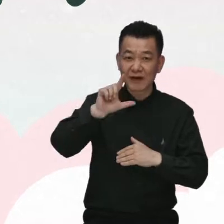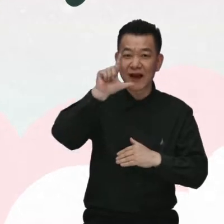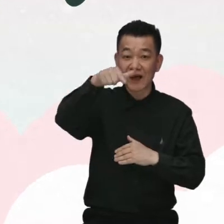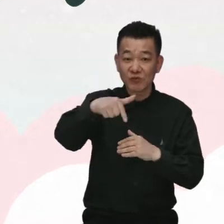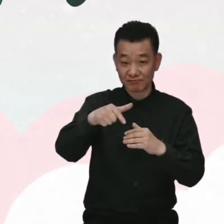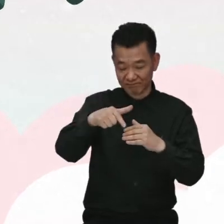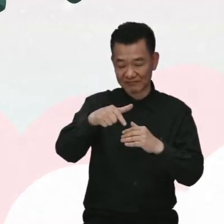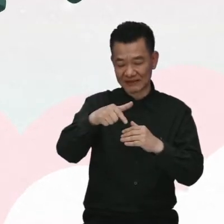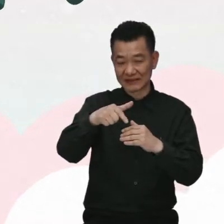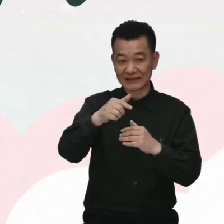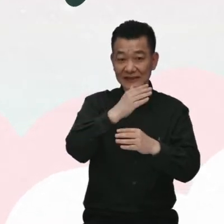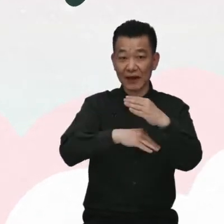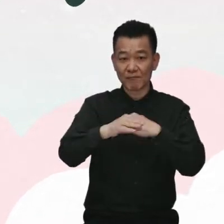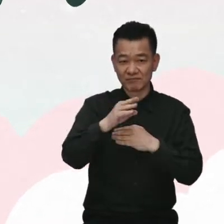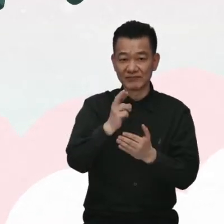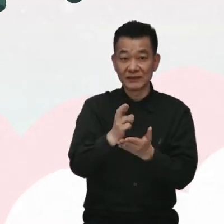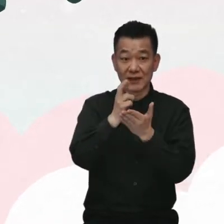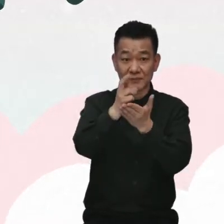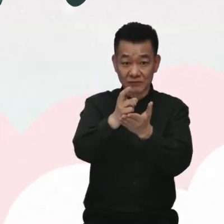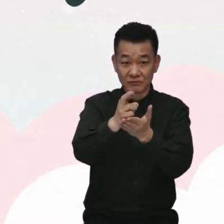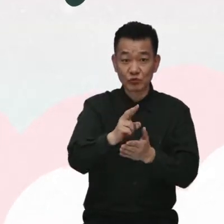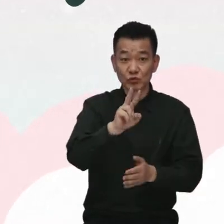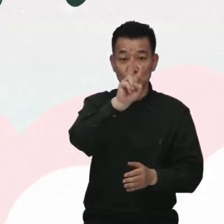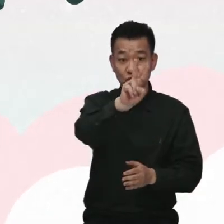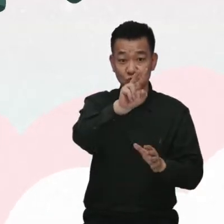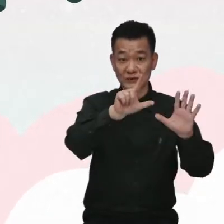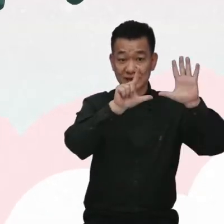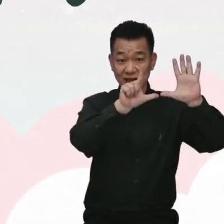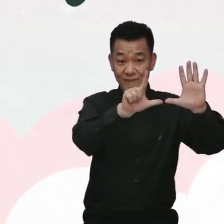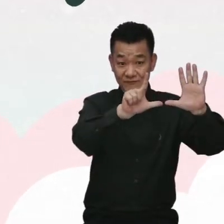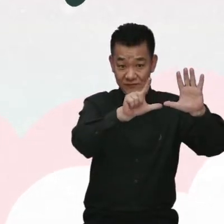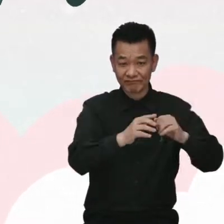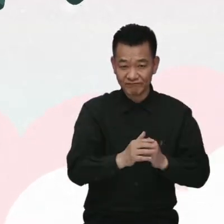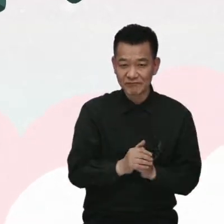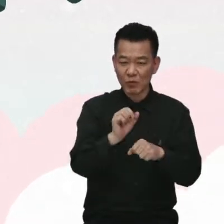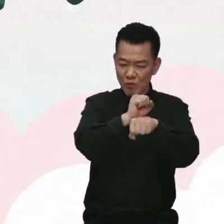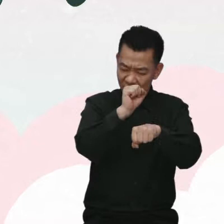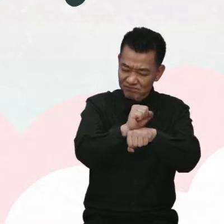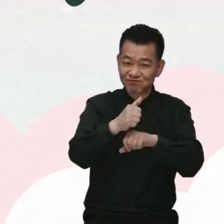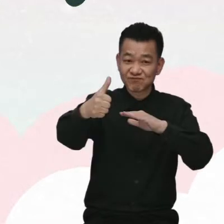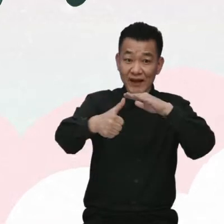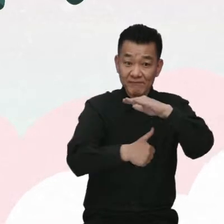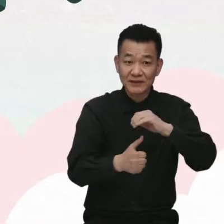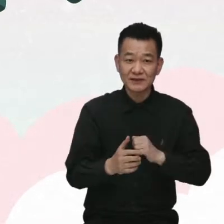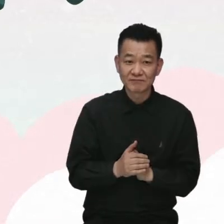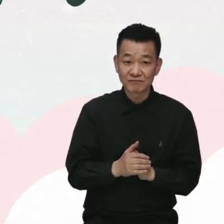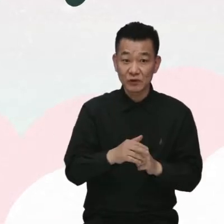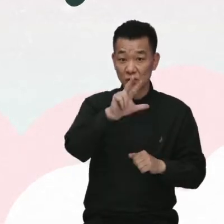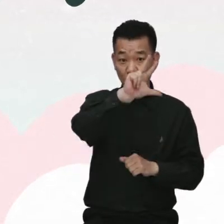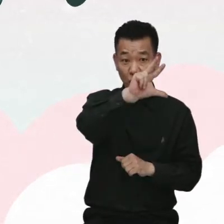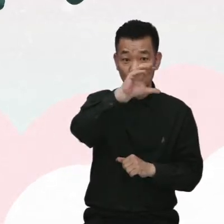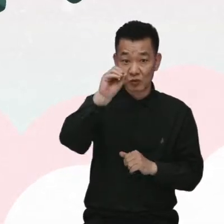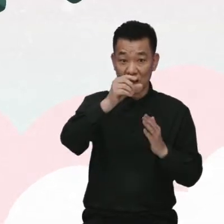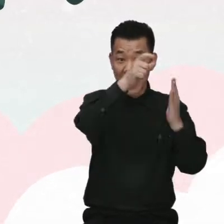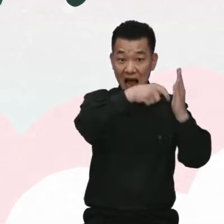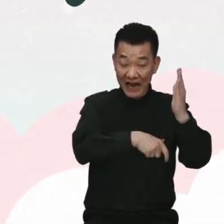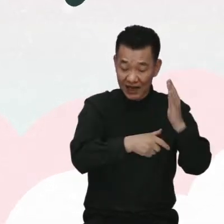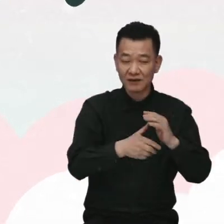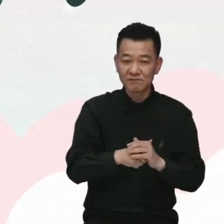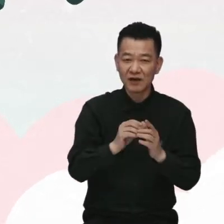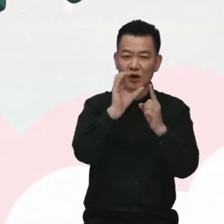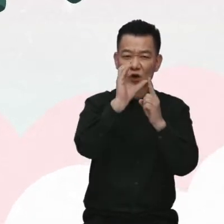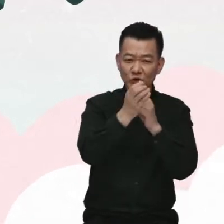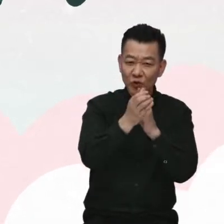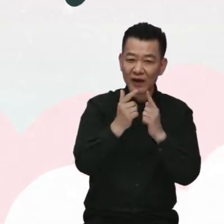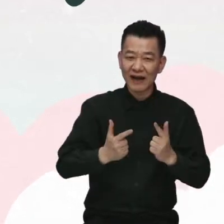and Rehabilitation, Article 27, Work and Employment, and Article 30, Participation in